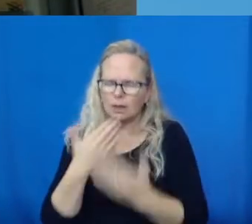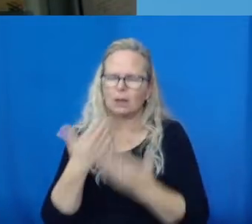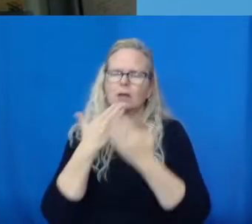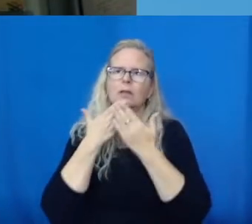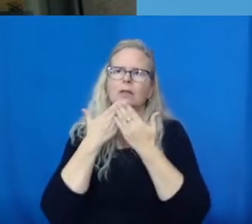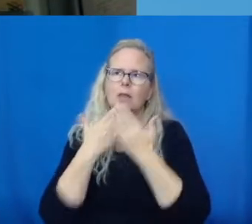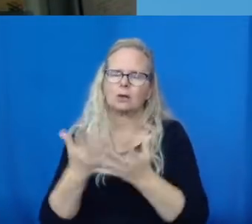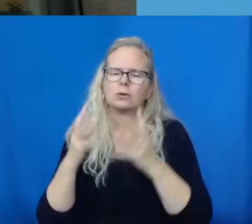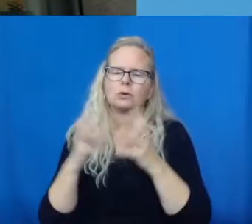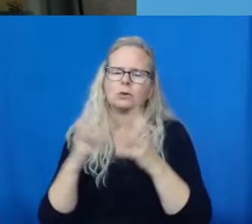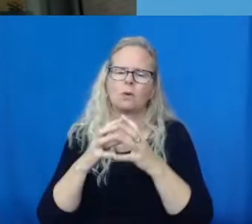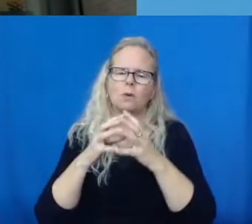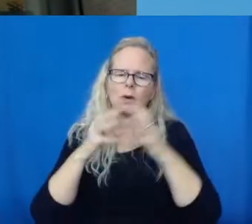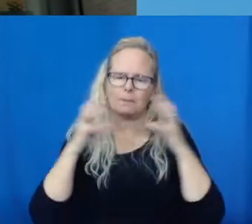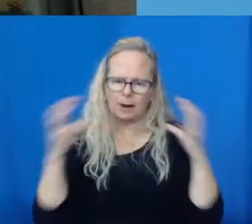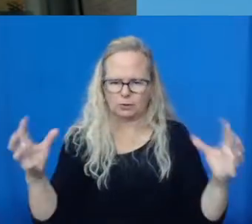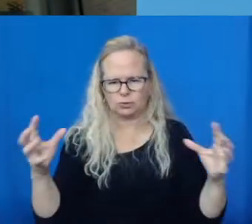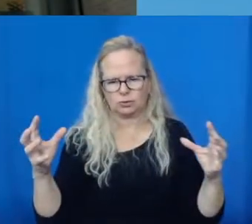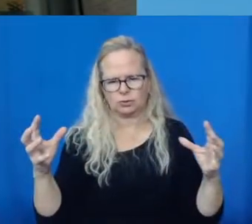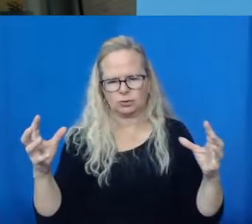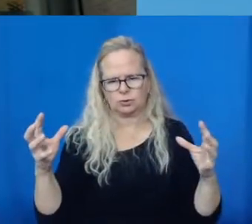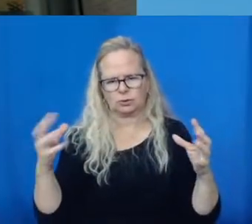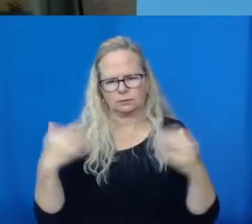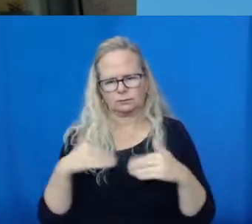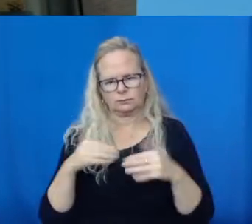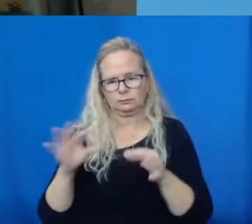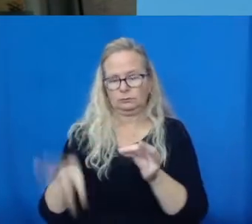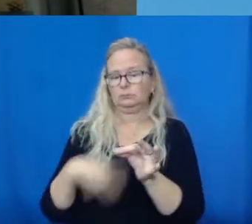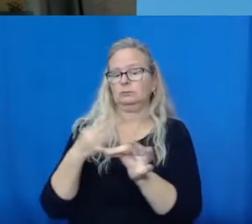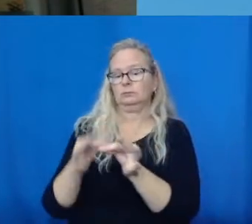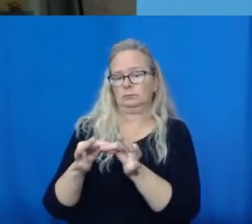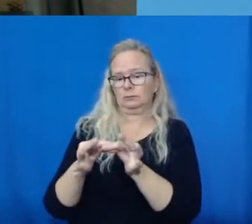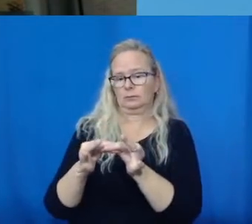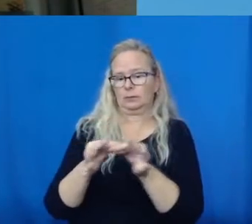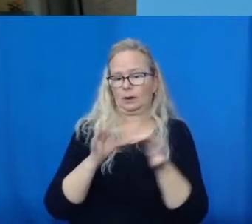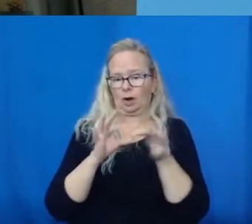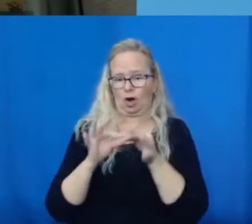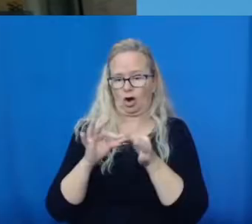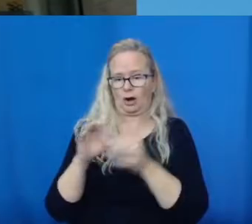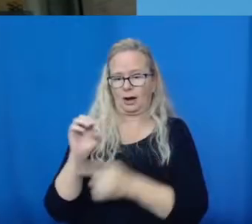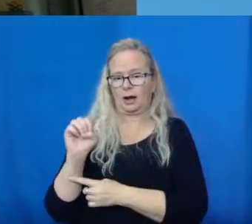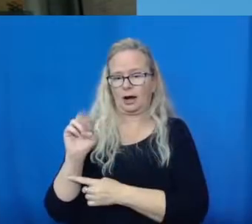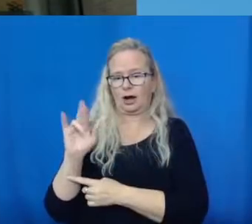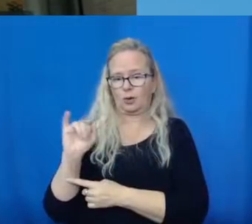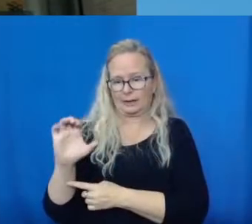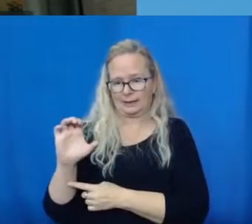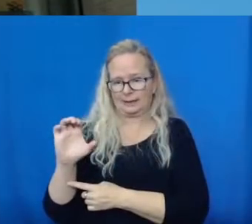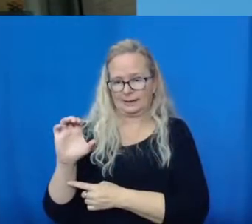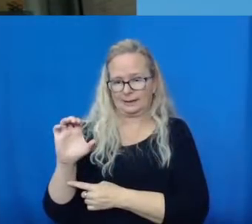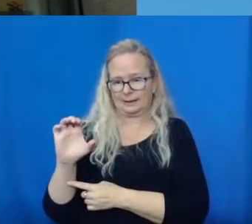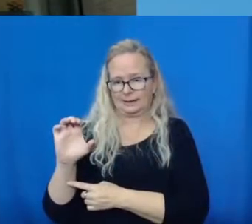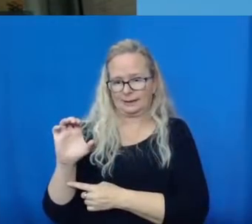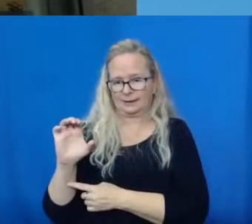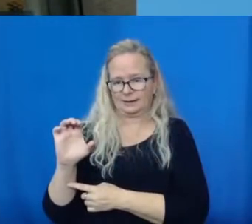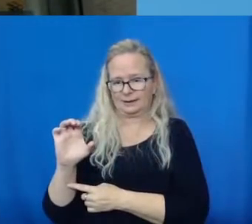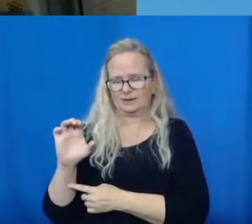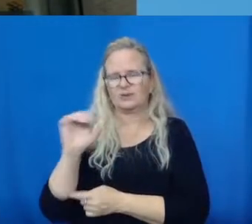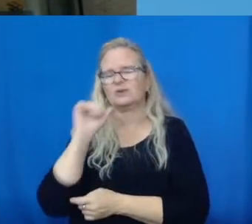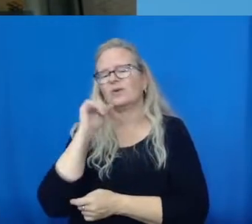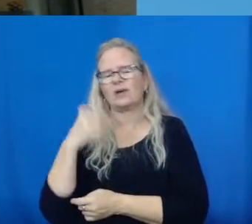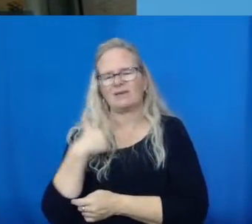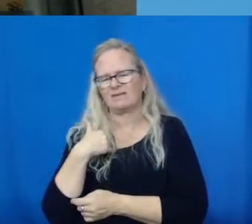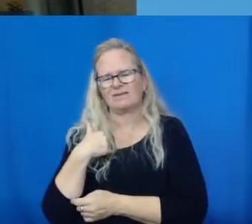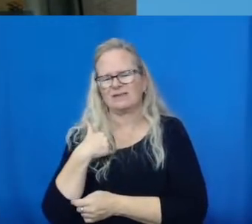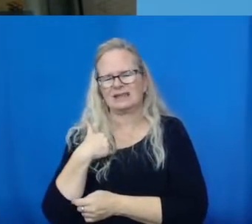were hoping to have today. As soon as we hear something via Eric's Twitter or via